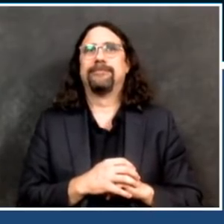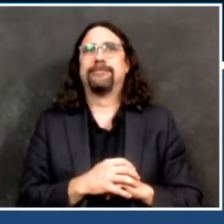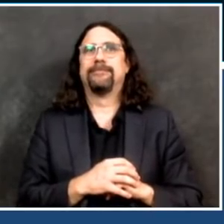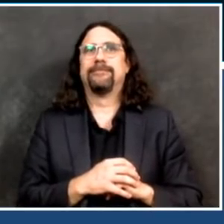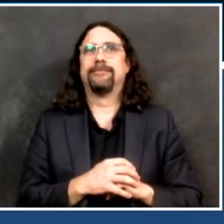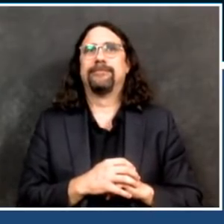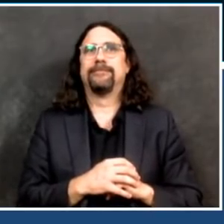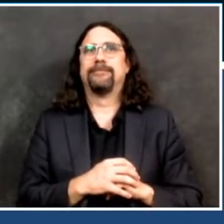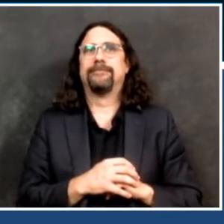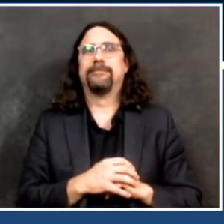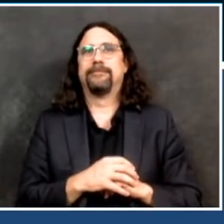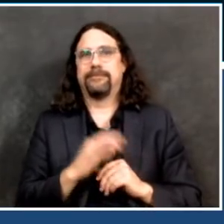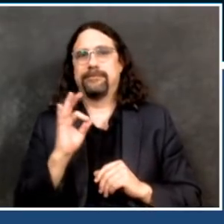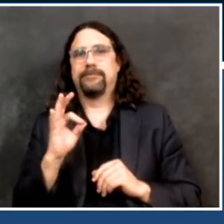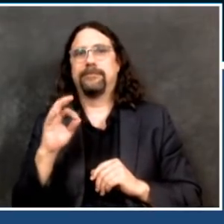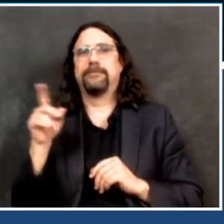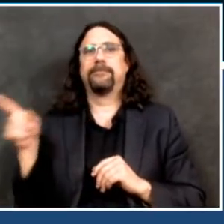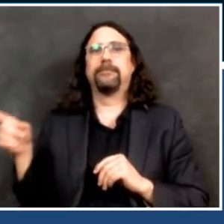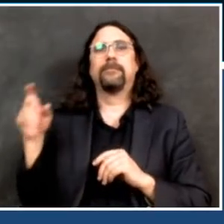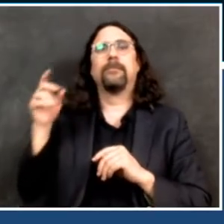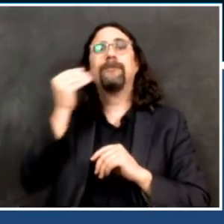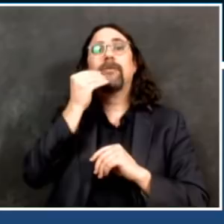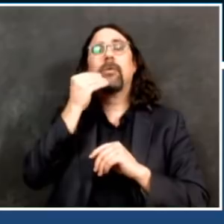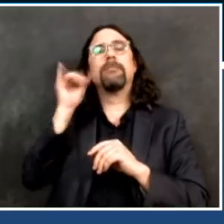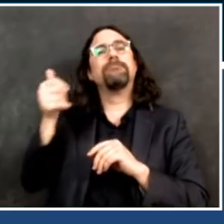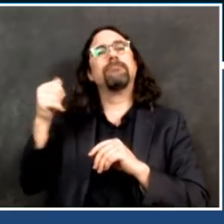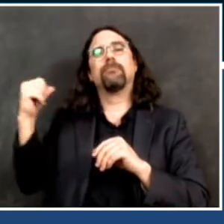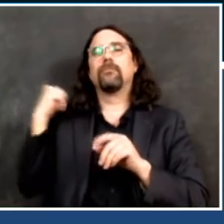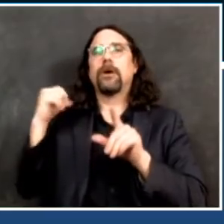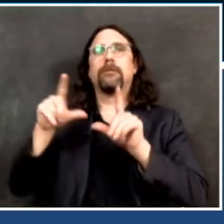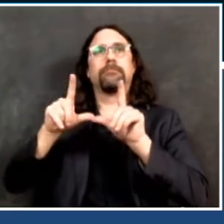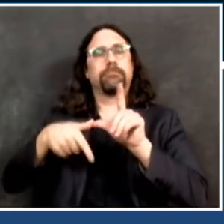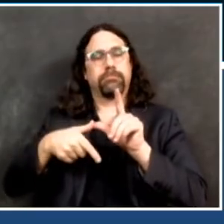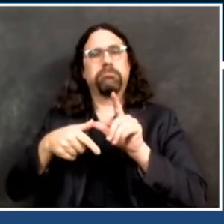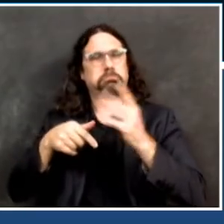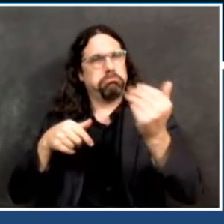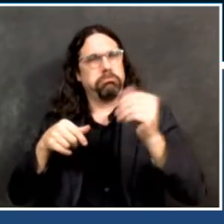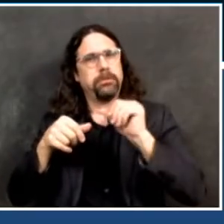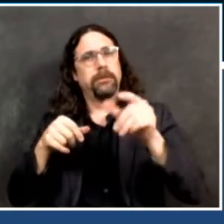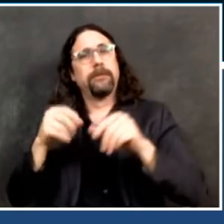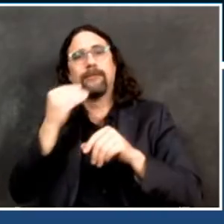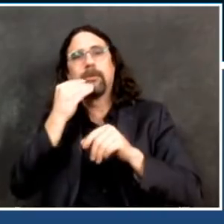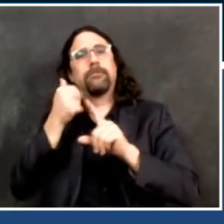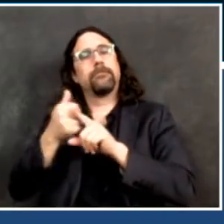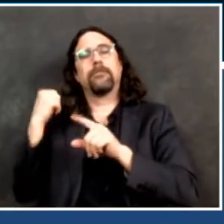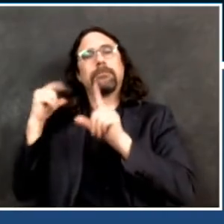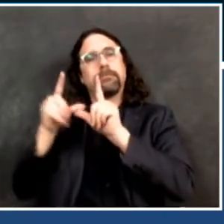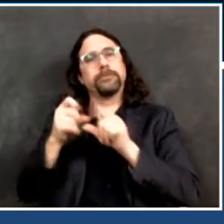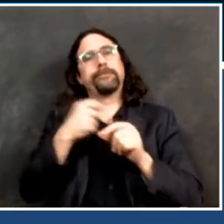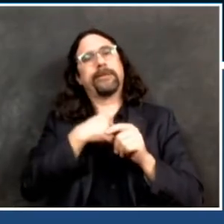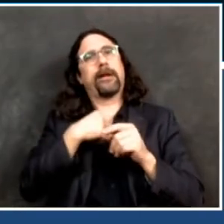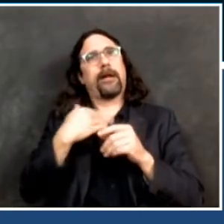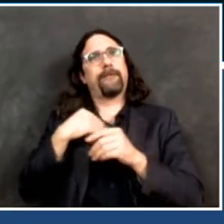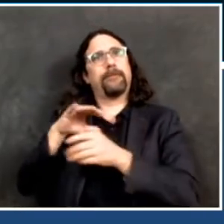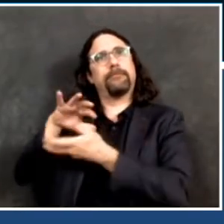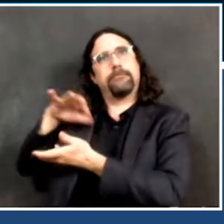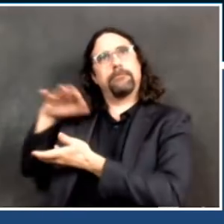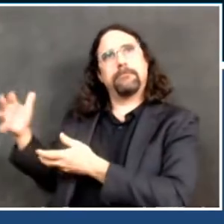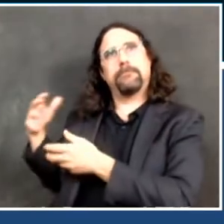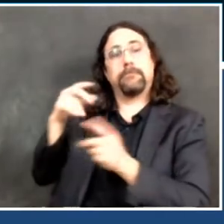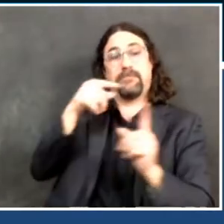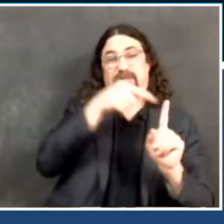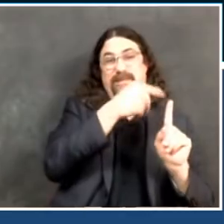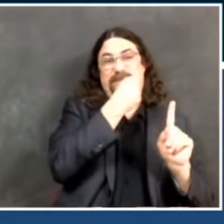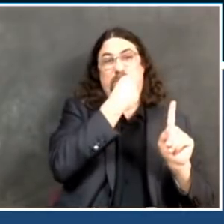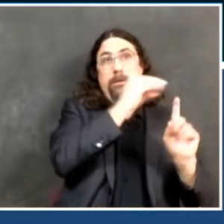As I mentioned that we are taking steps to secure the food supply, it also is really critical that our essential grocery store workers